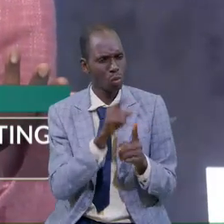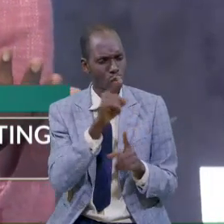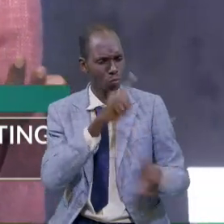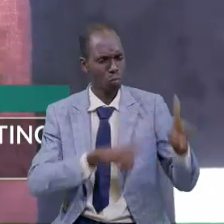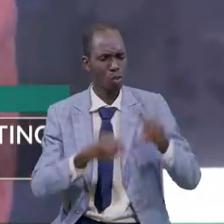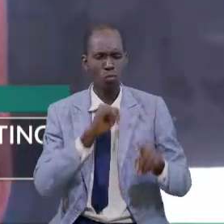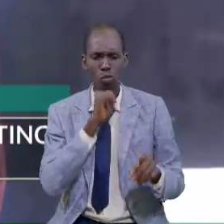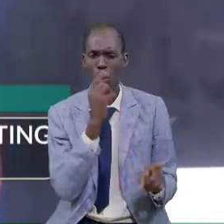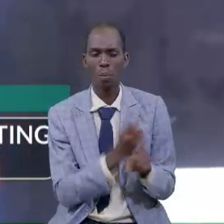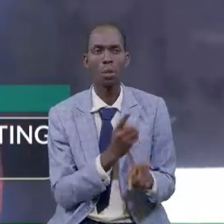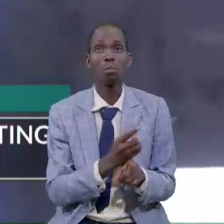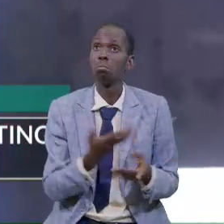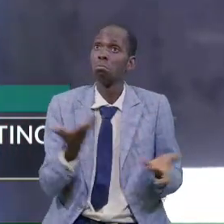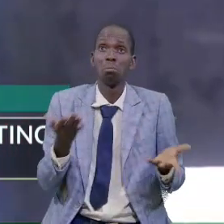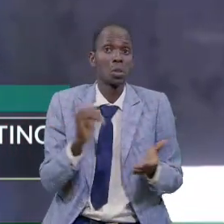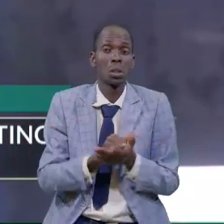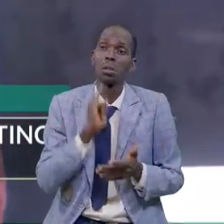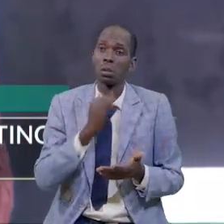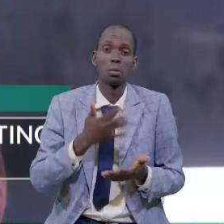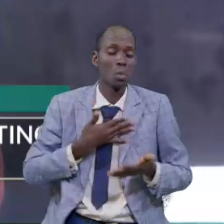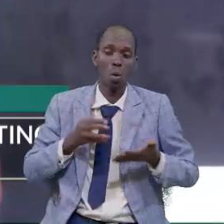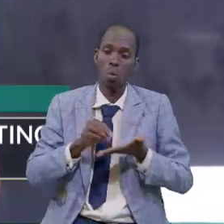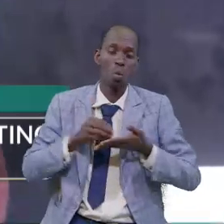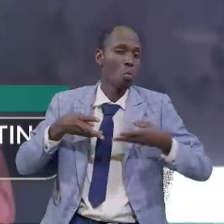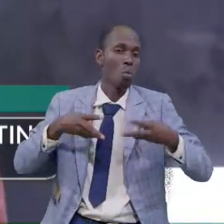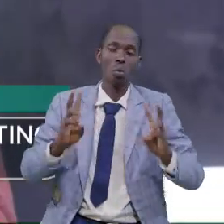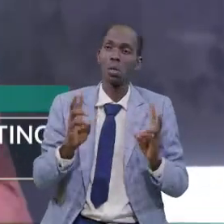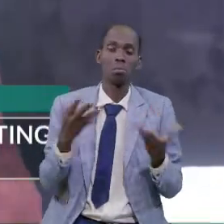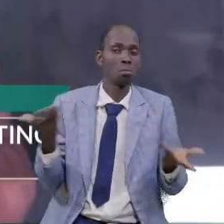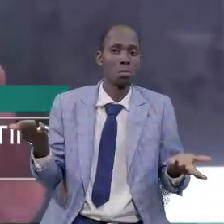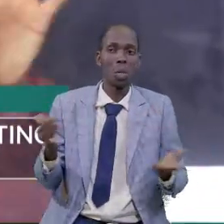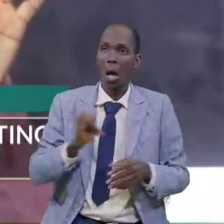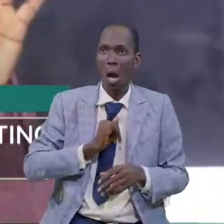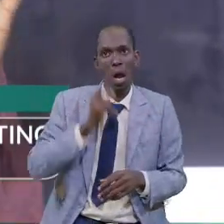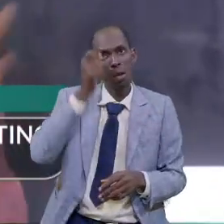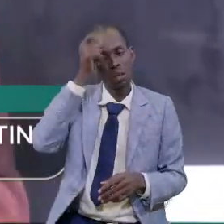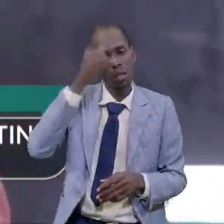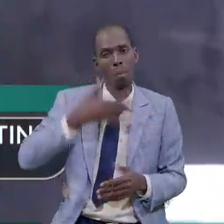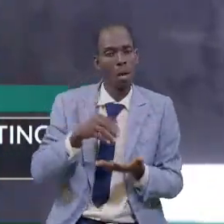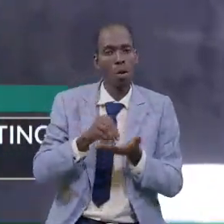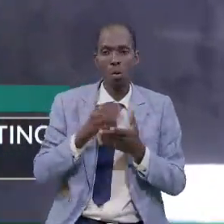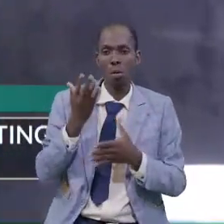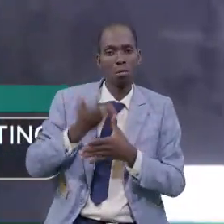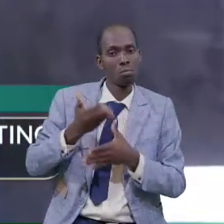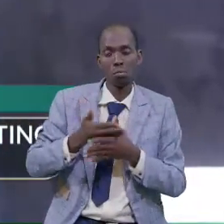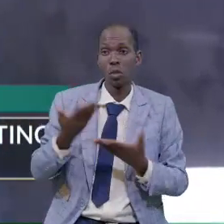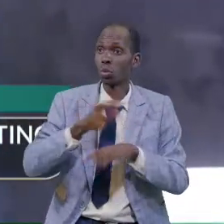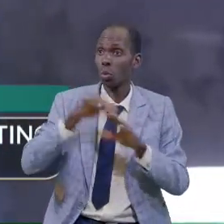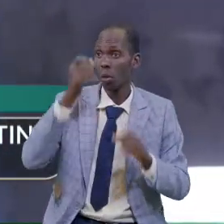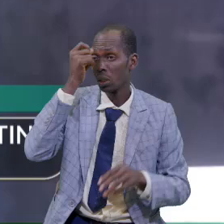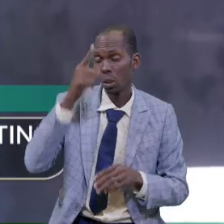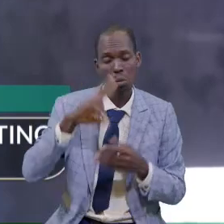I am. That's how I pronounce the word. I understand myself. If you don't understand, no problem. You're